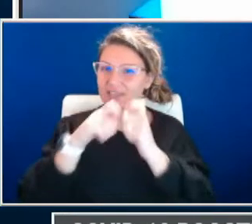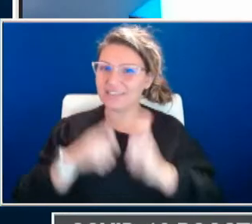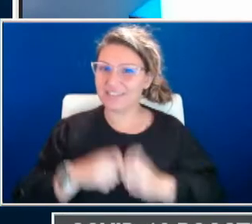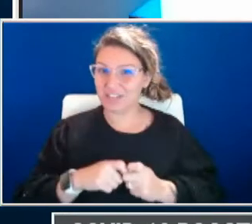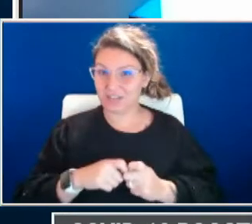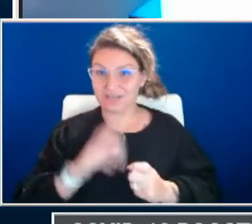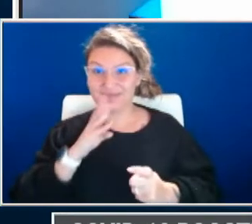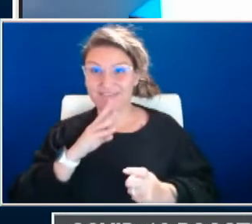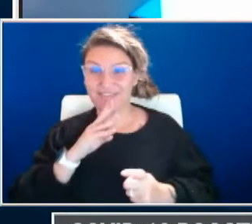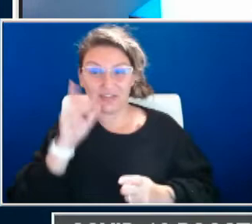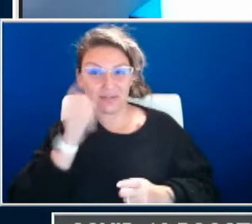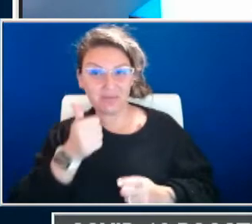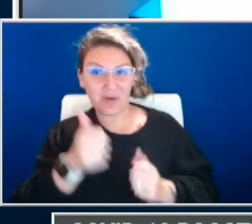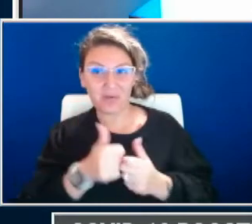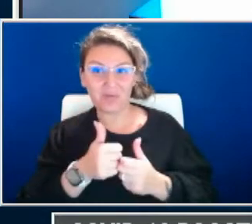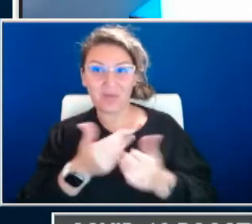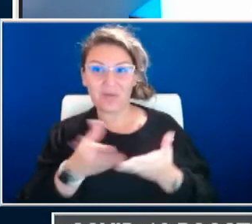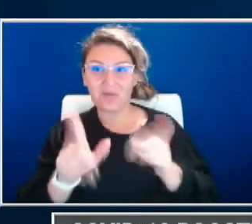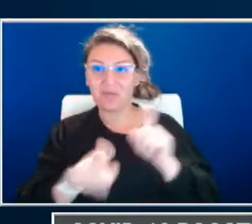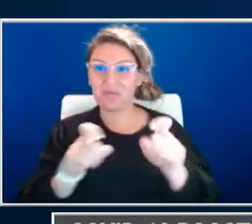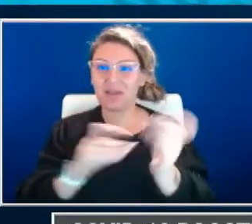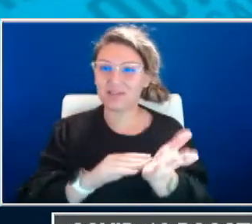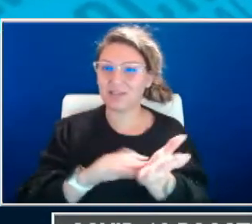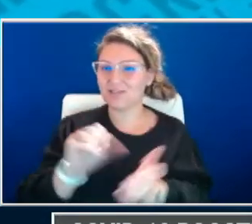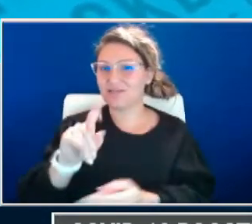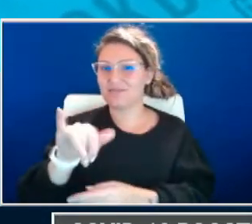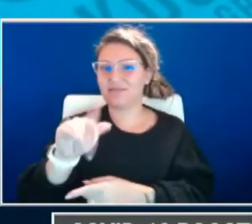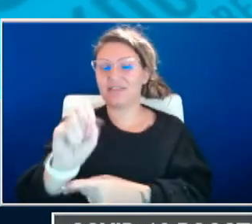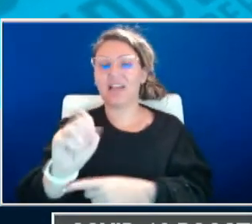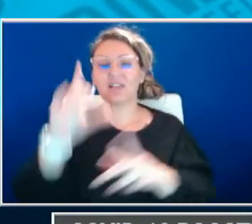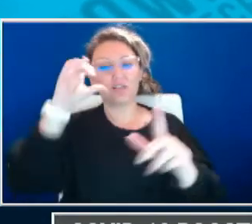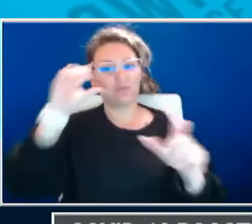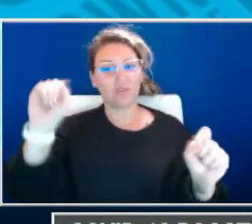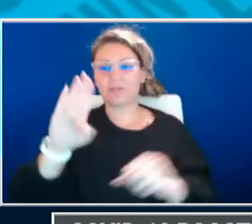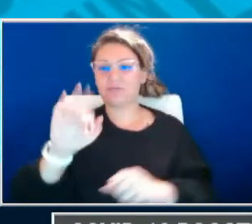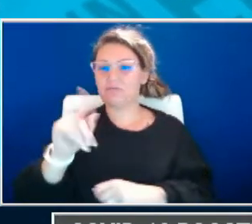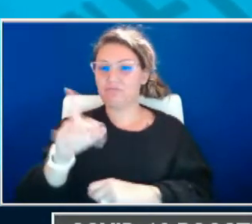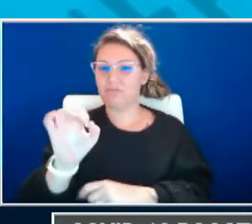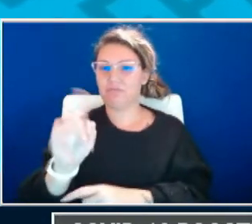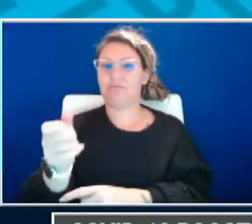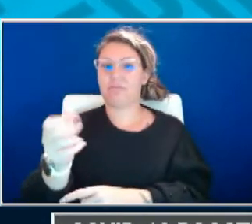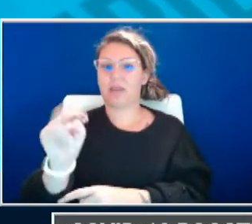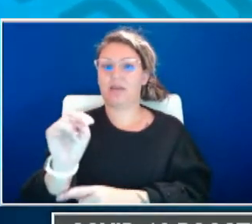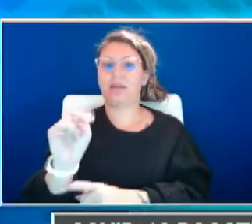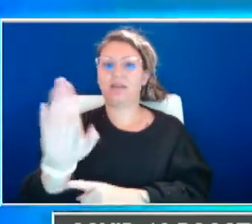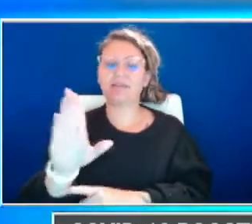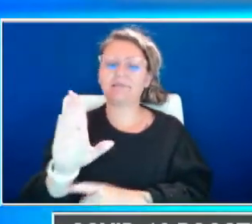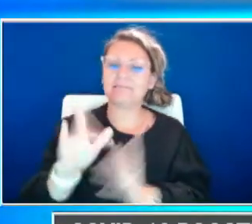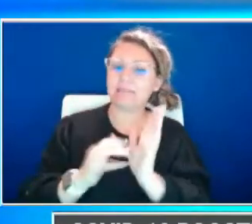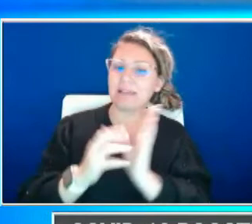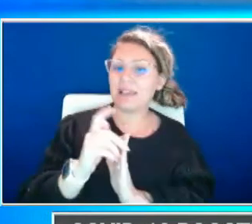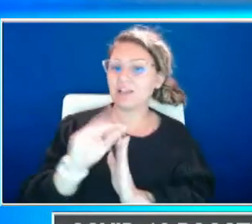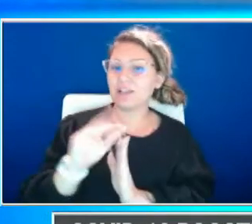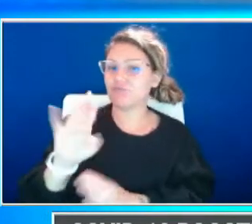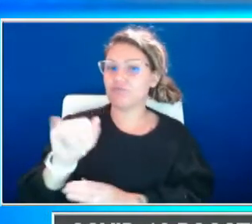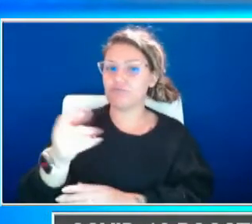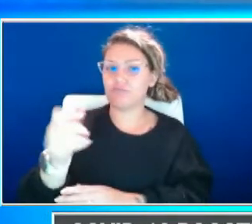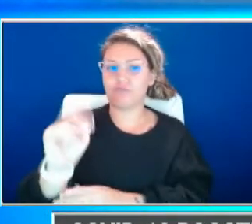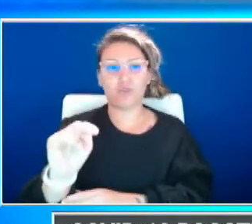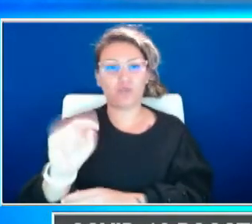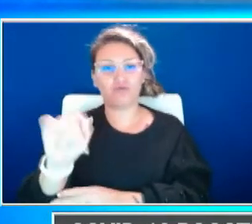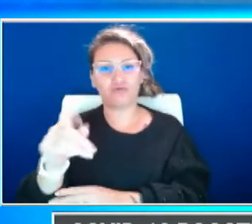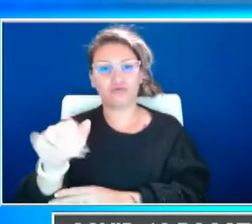on Open Mics with Dr. Seitz. President Biden says his cancer moonshot program will reduce cancer deaths by 50% in